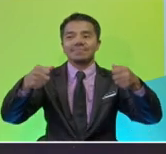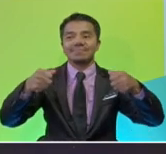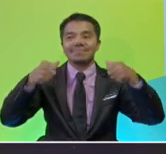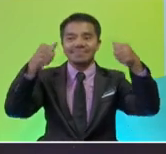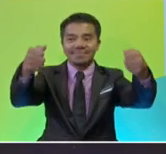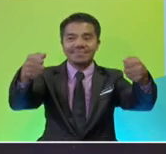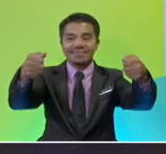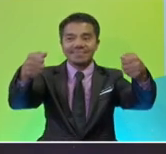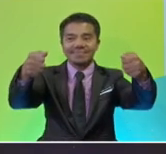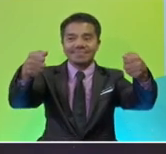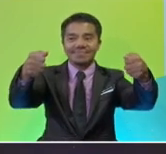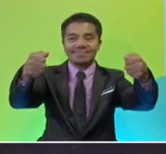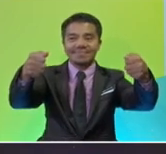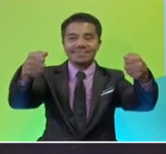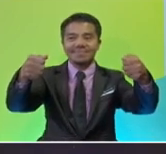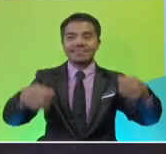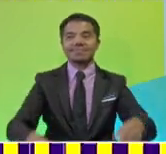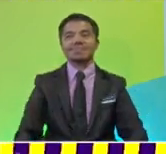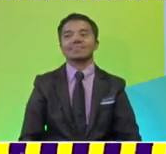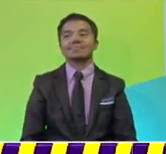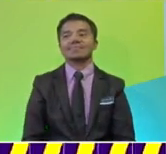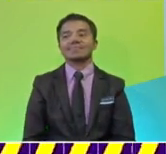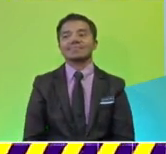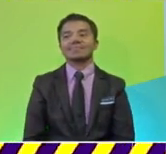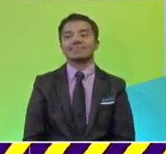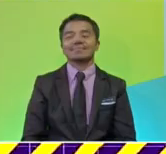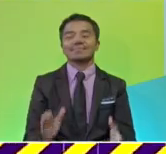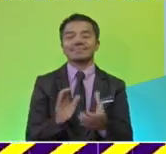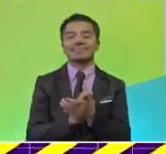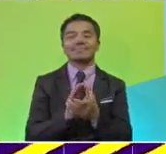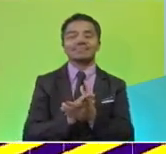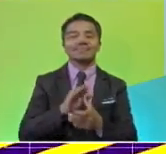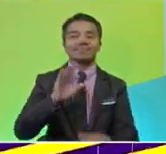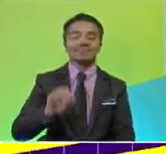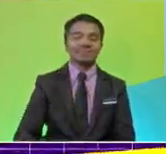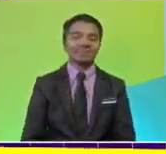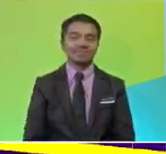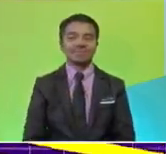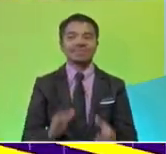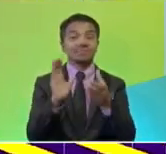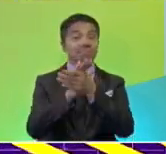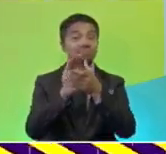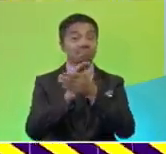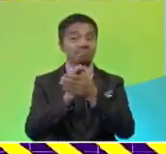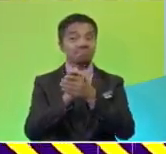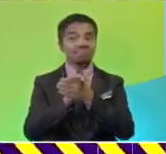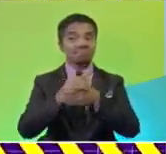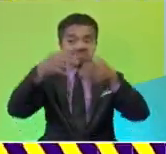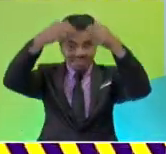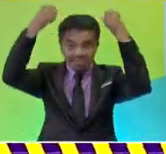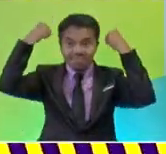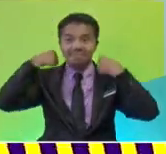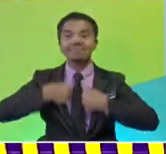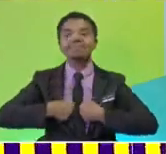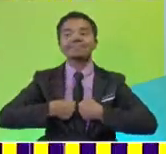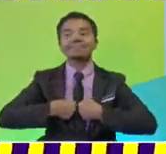congratulations. Okay, one medal for you, Akil. Yeah, there it is. And then for Fatini, one medal for you as well. Okay, great medal. Look at that.